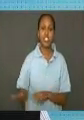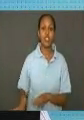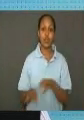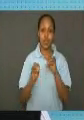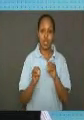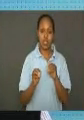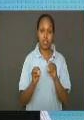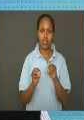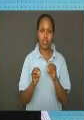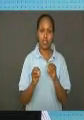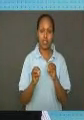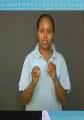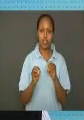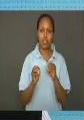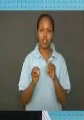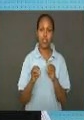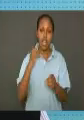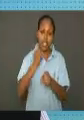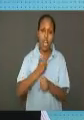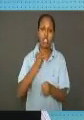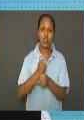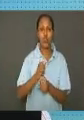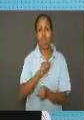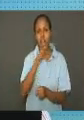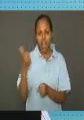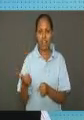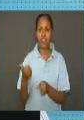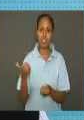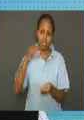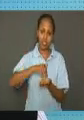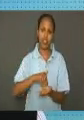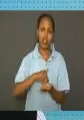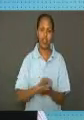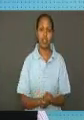Students, let us do another activity.